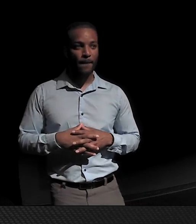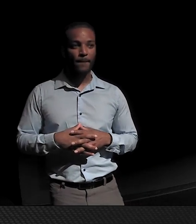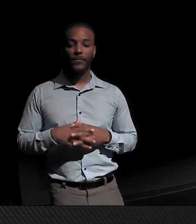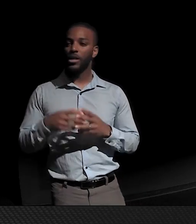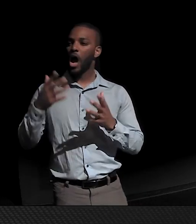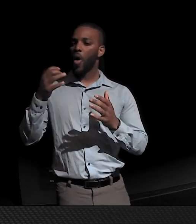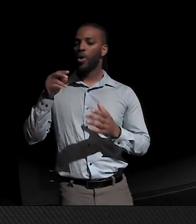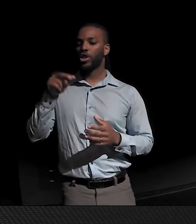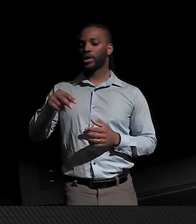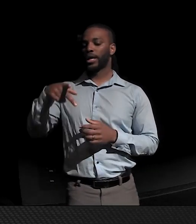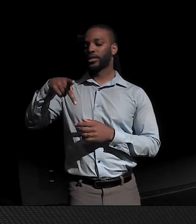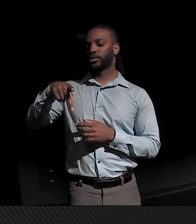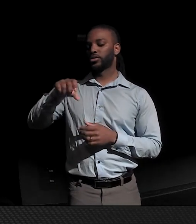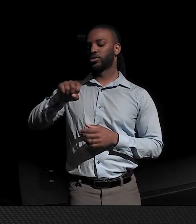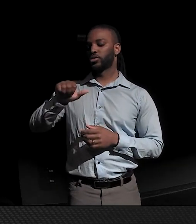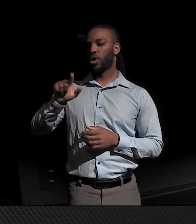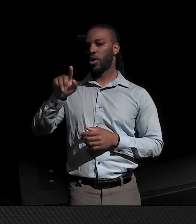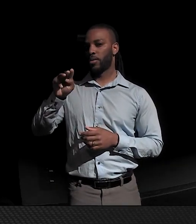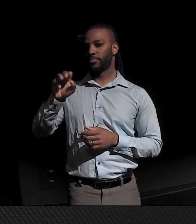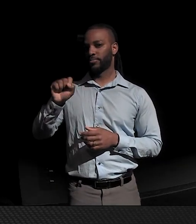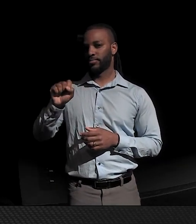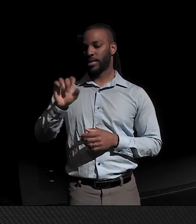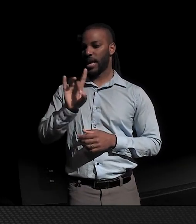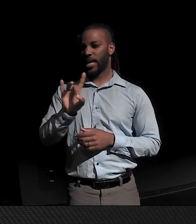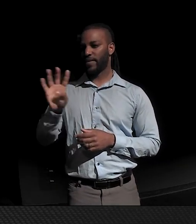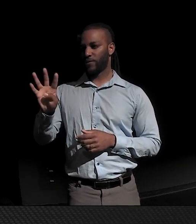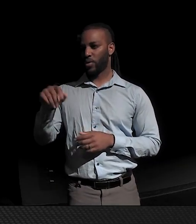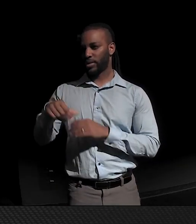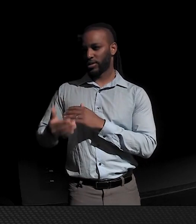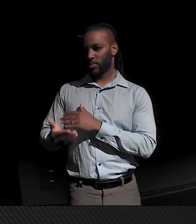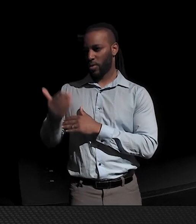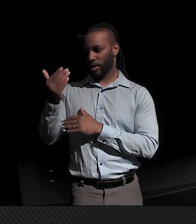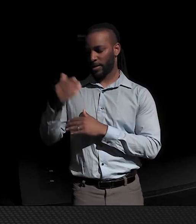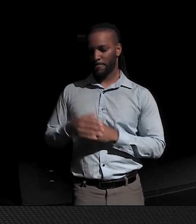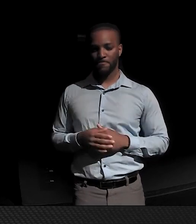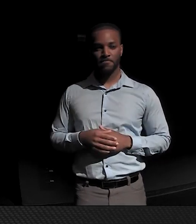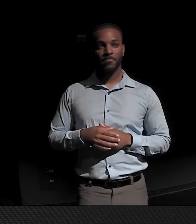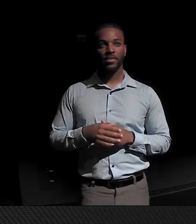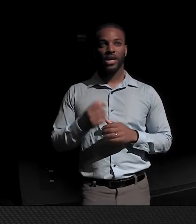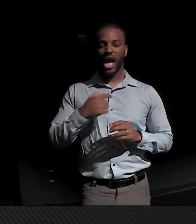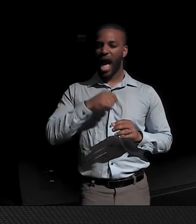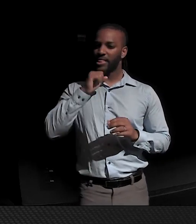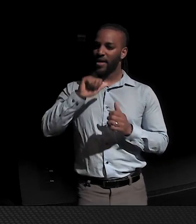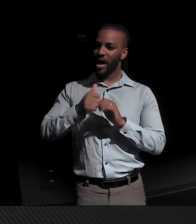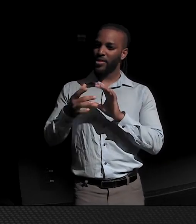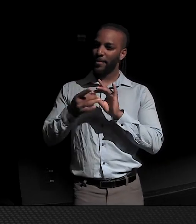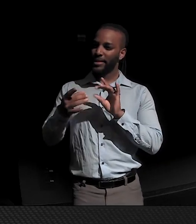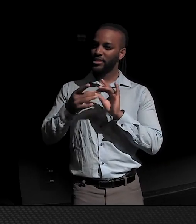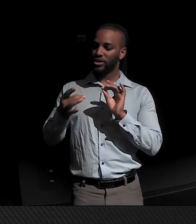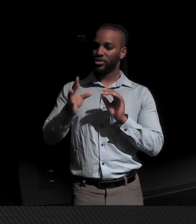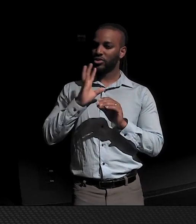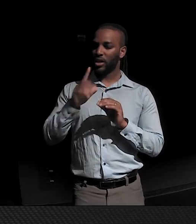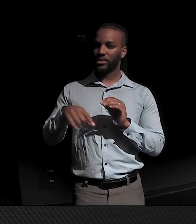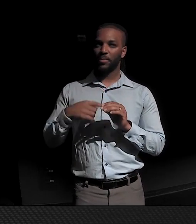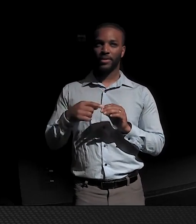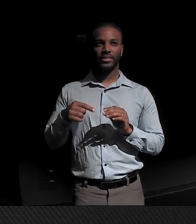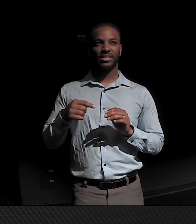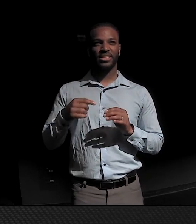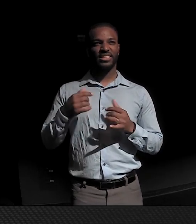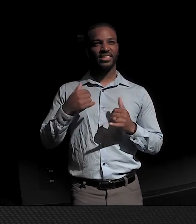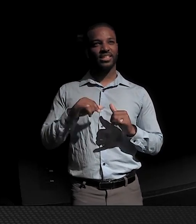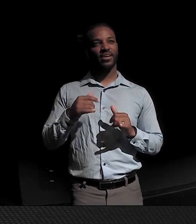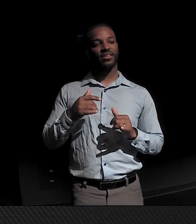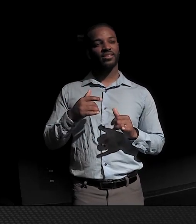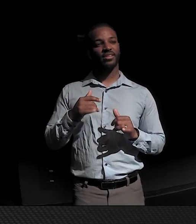I want to look at Psalm 84 this morning. And I love how the Message talks about this. It feels